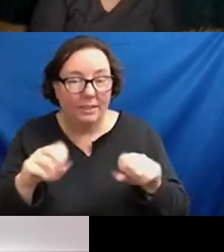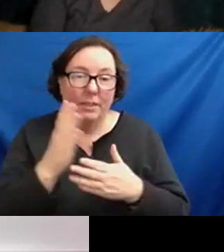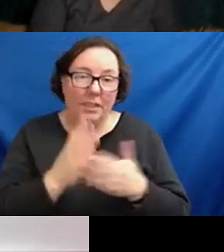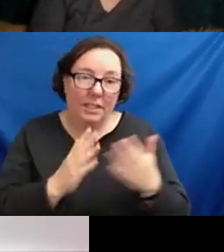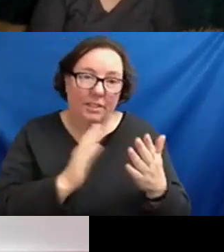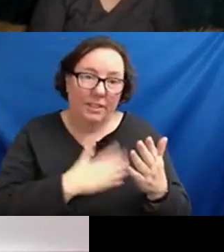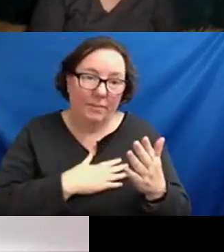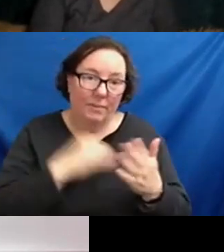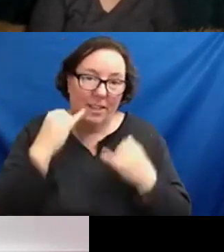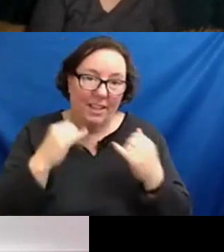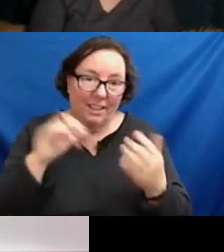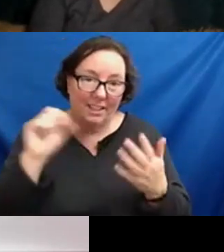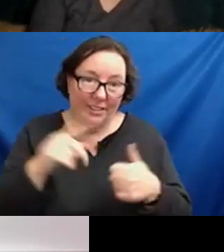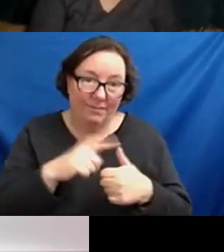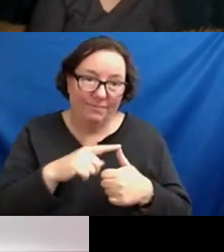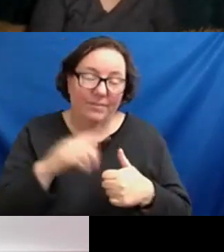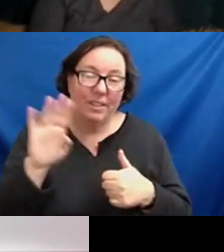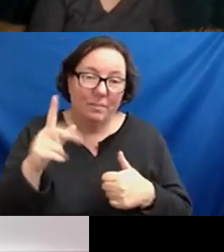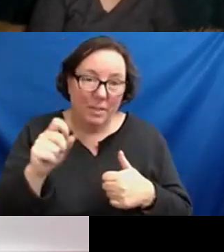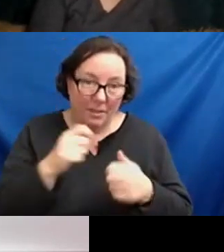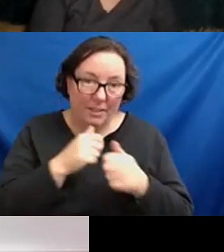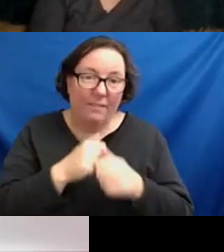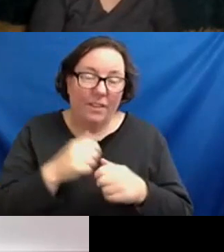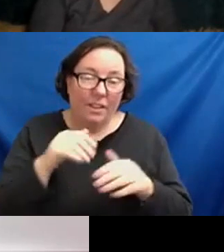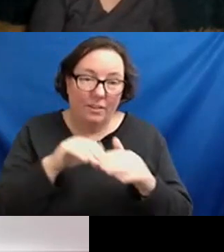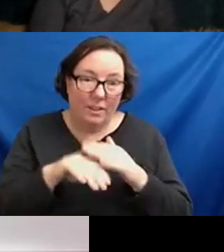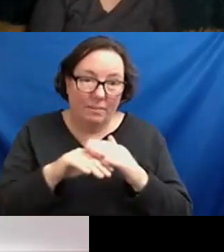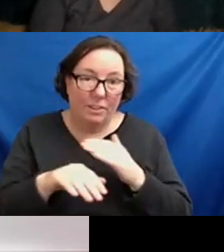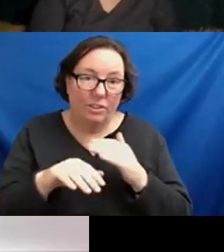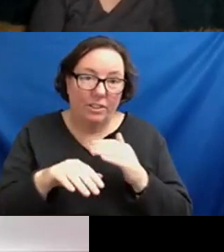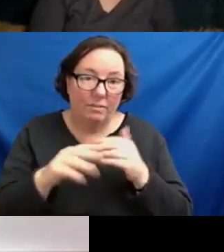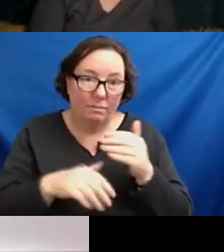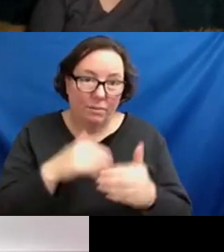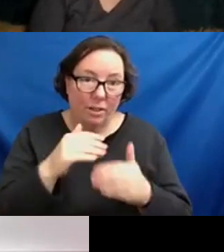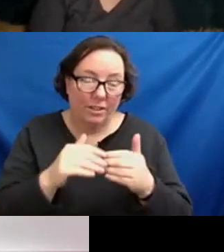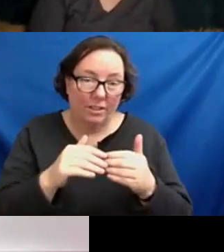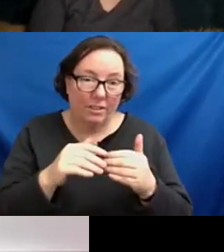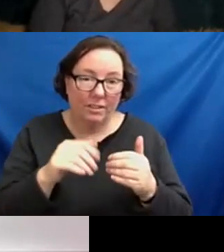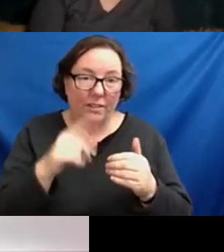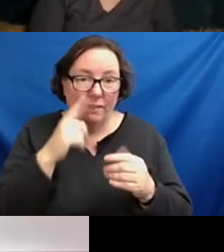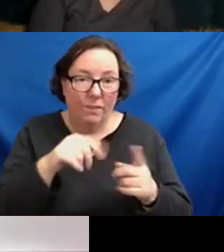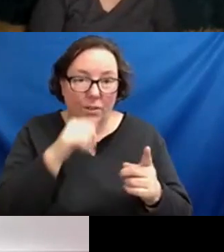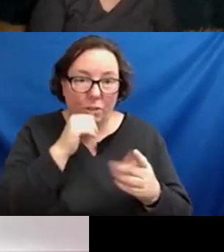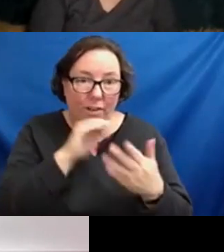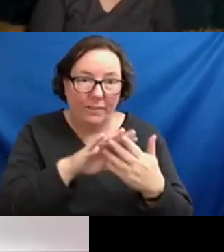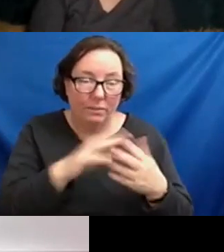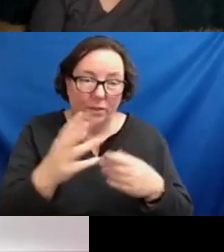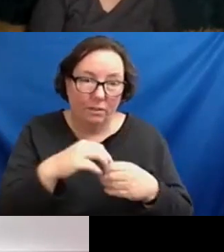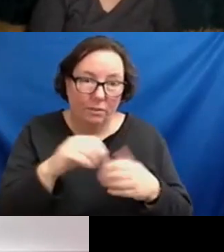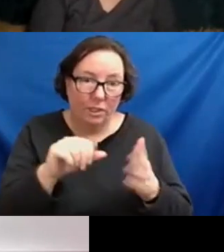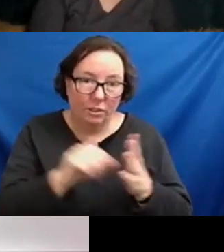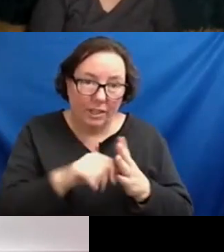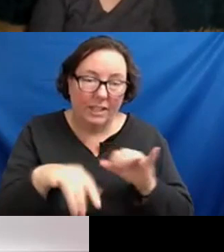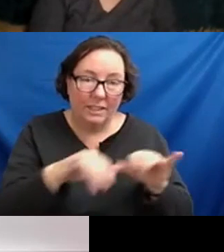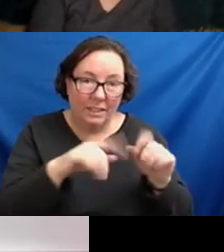mine. 1, BPS can use admission in an admission process similar to private schools, including grades, a standardized